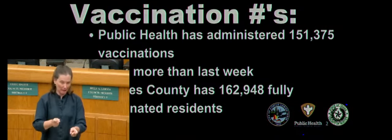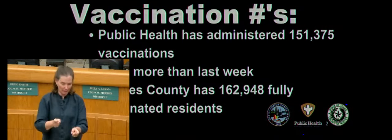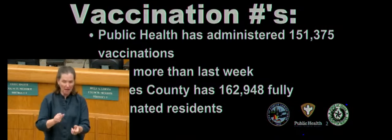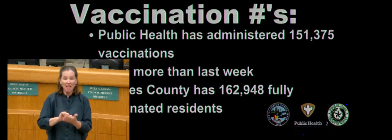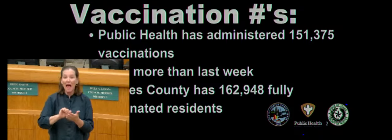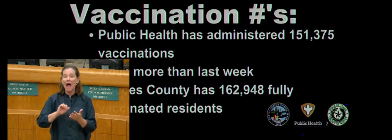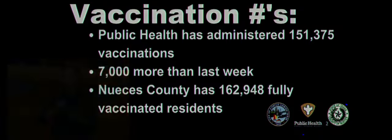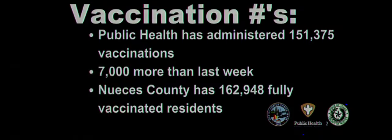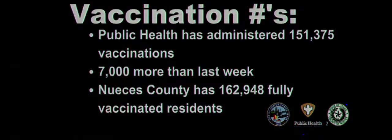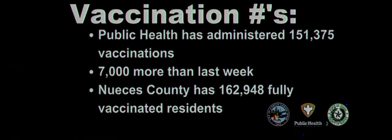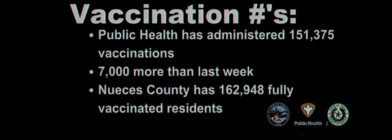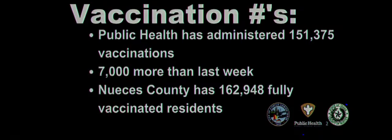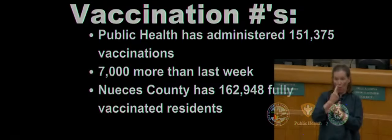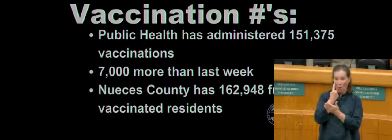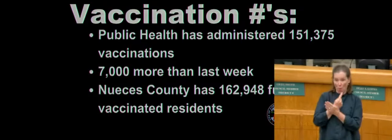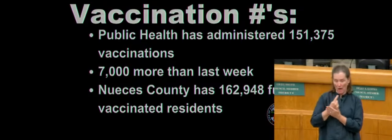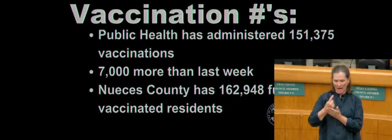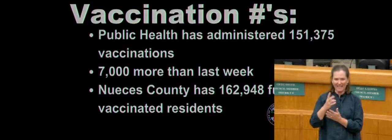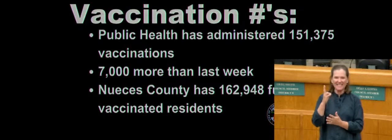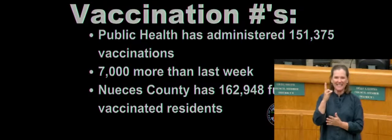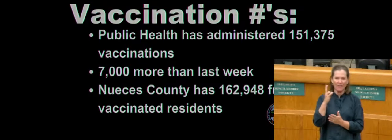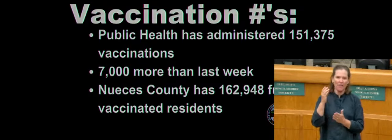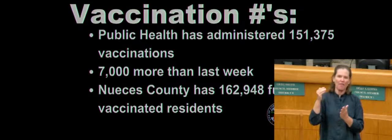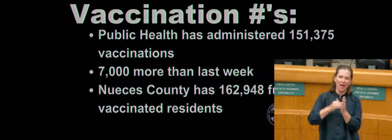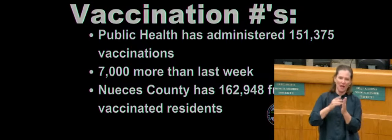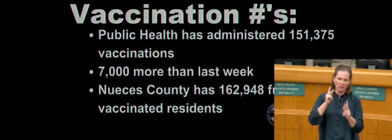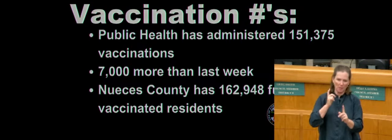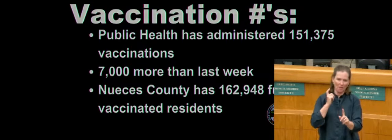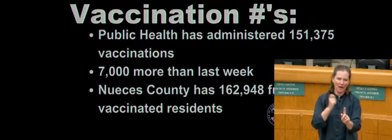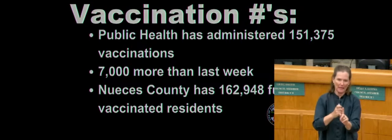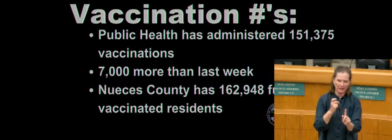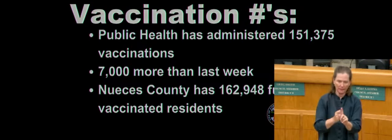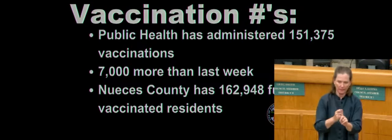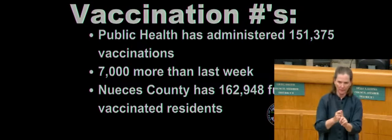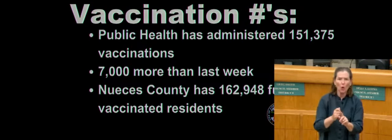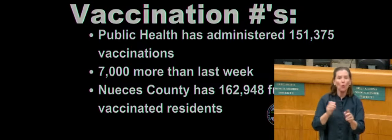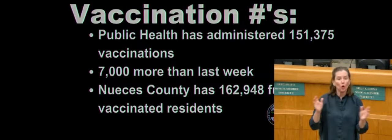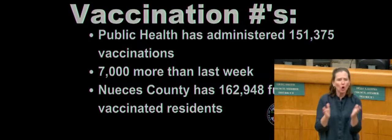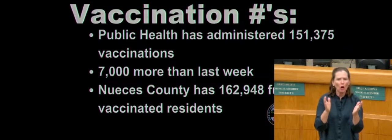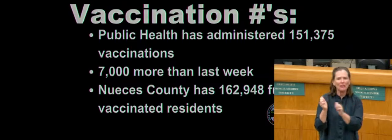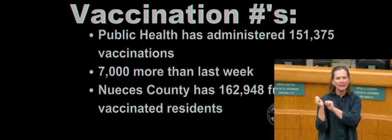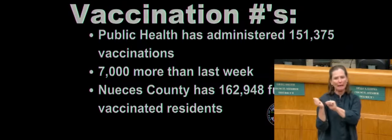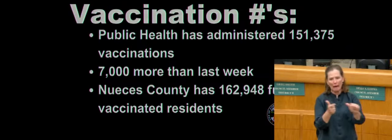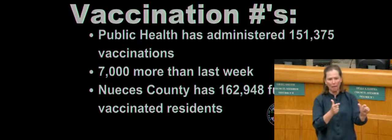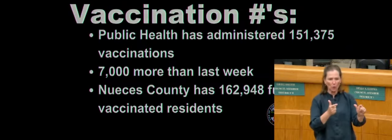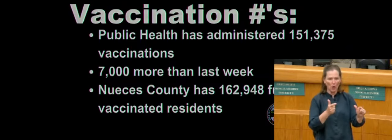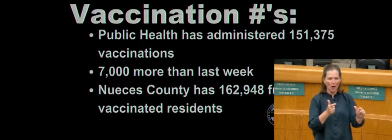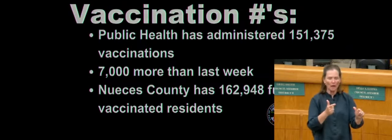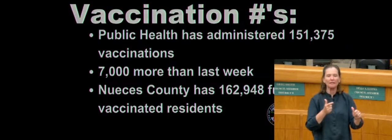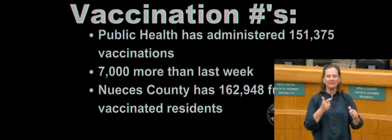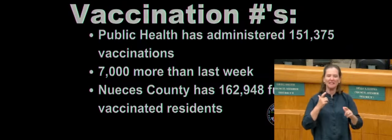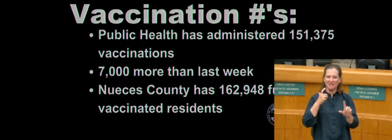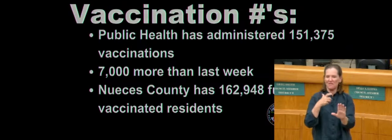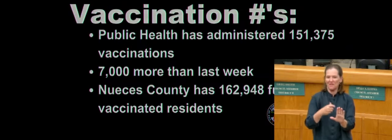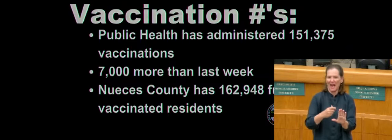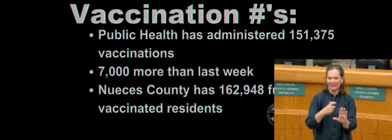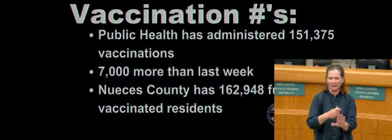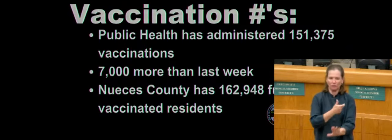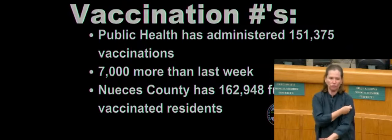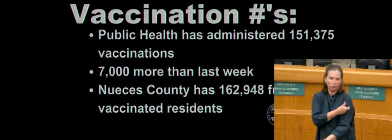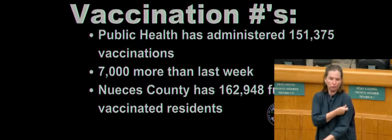162,948 fully vaccinated individuals. We urge each of you to get vaccinated because we've seen the immense decrease in